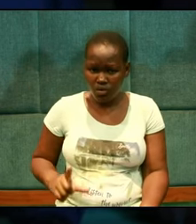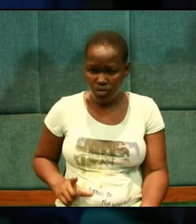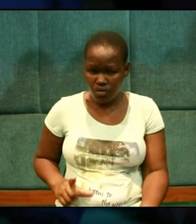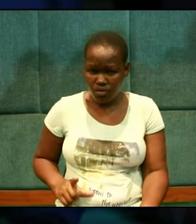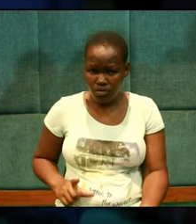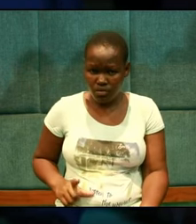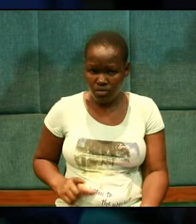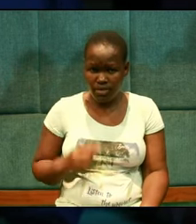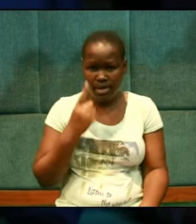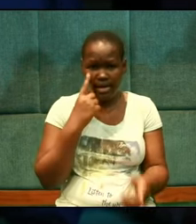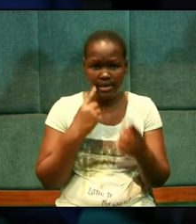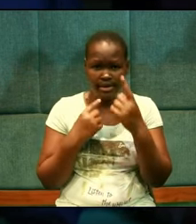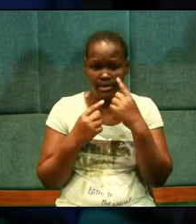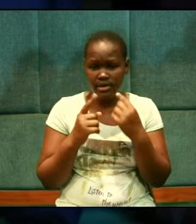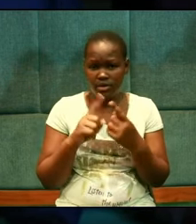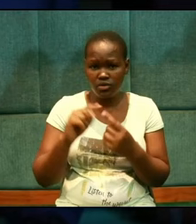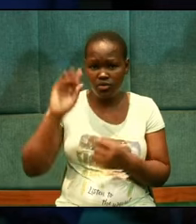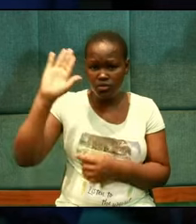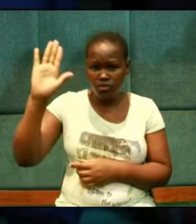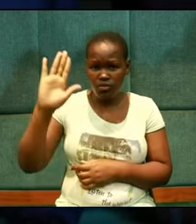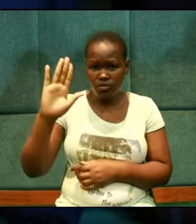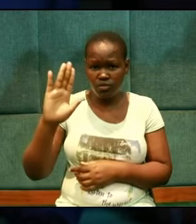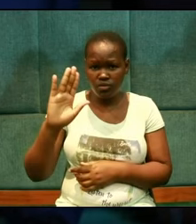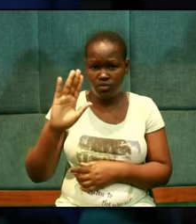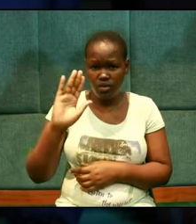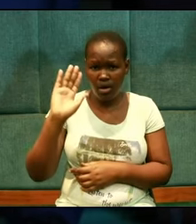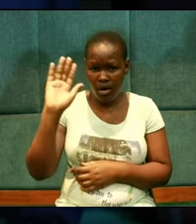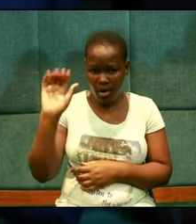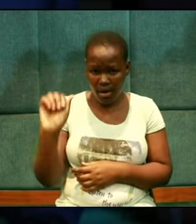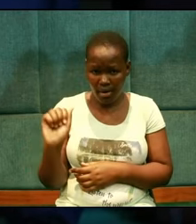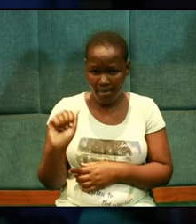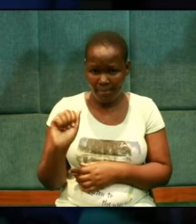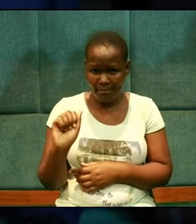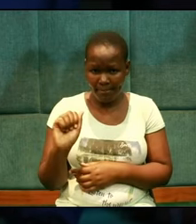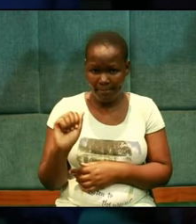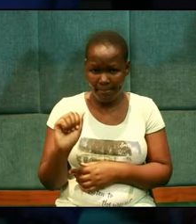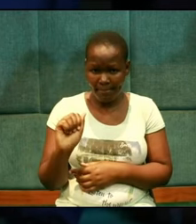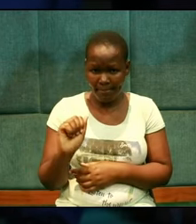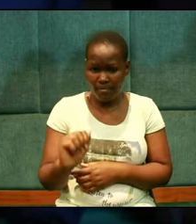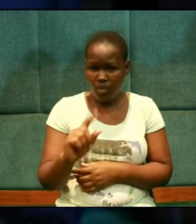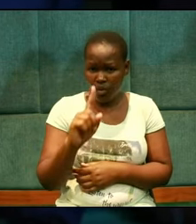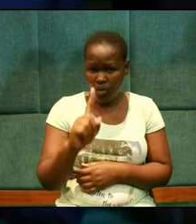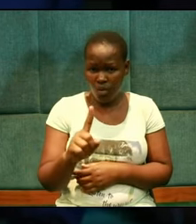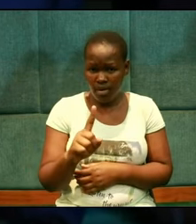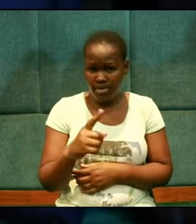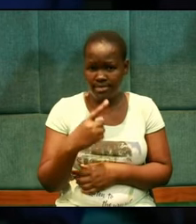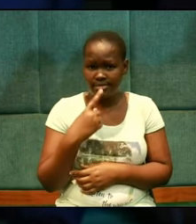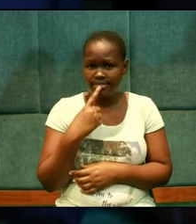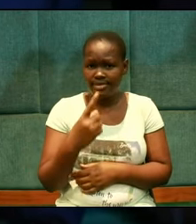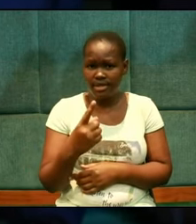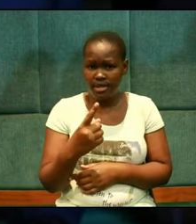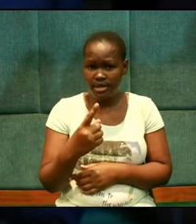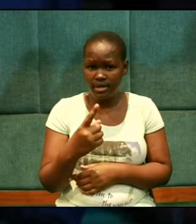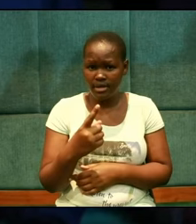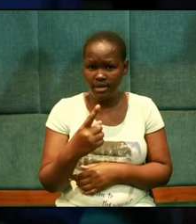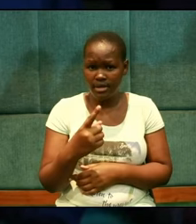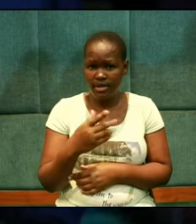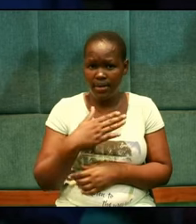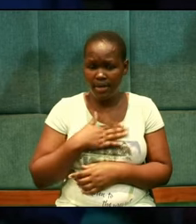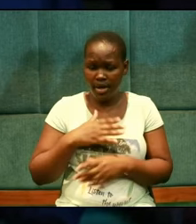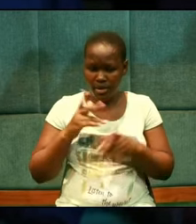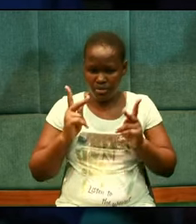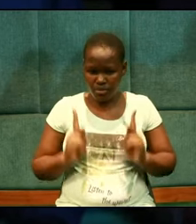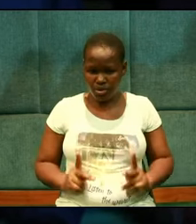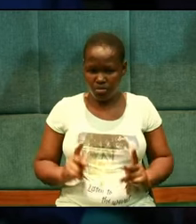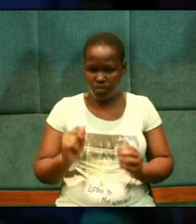cry to you that you may come and deliver us from this ignorance. No wonder you said, my people are perishing